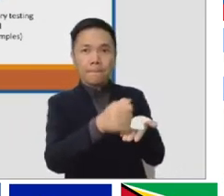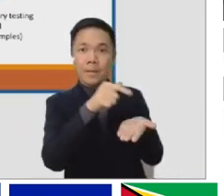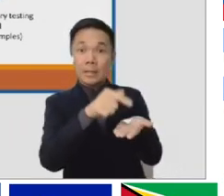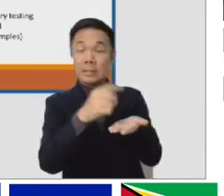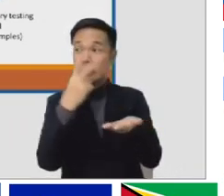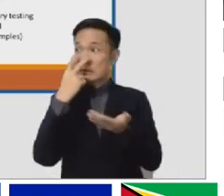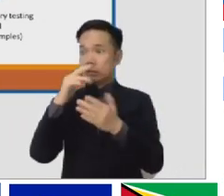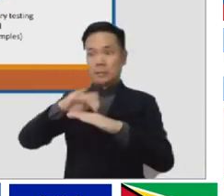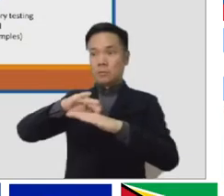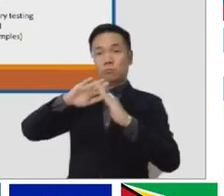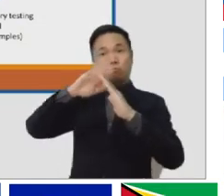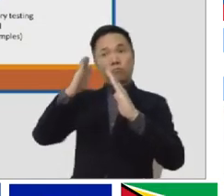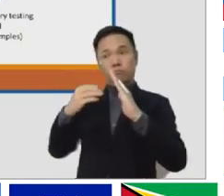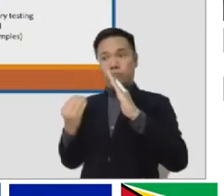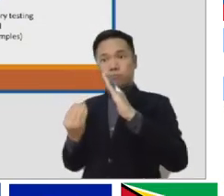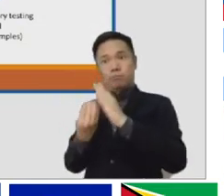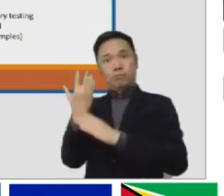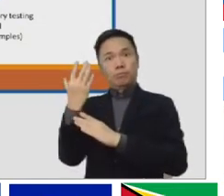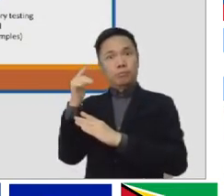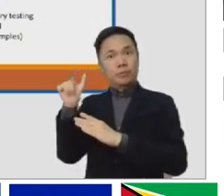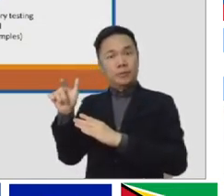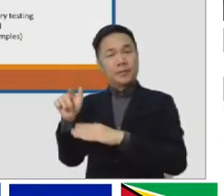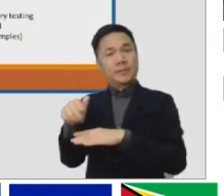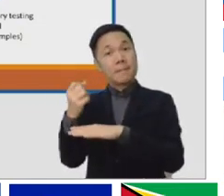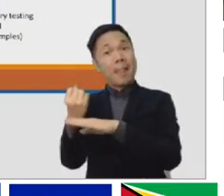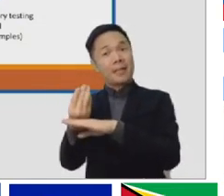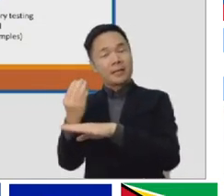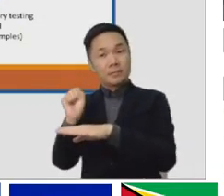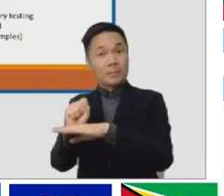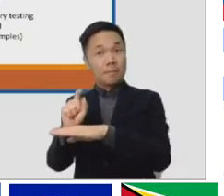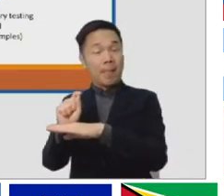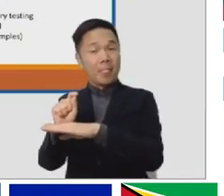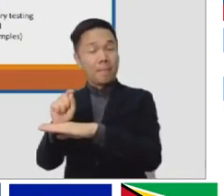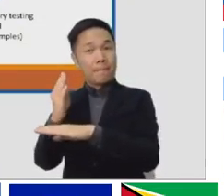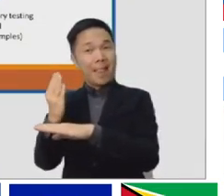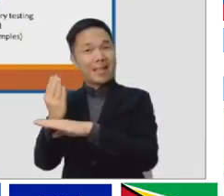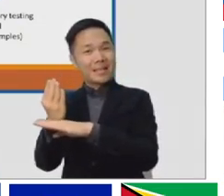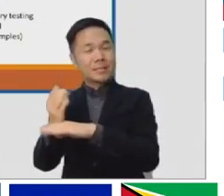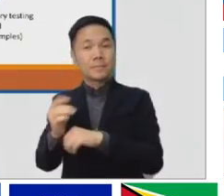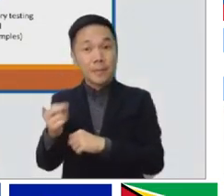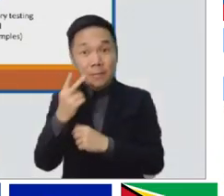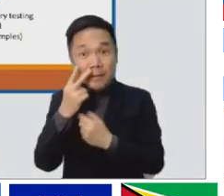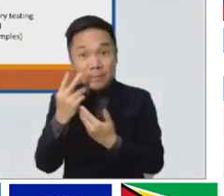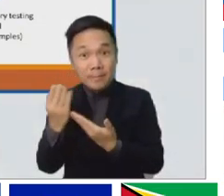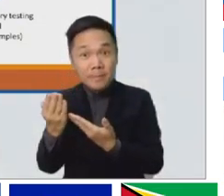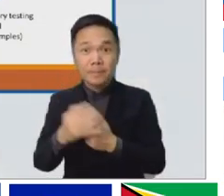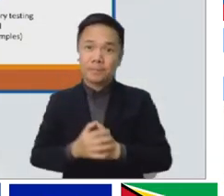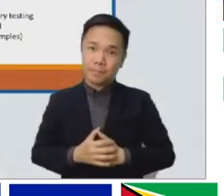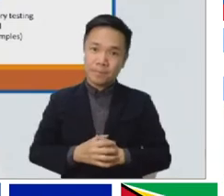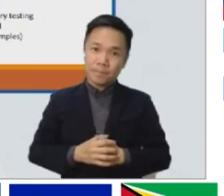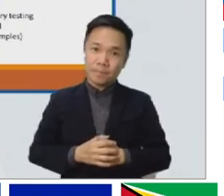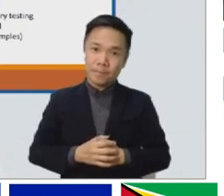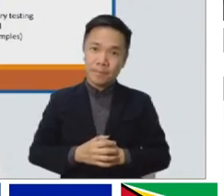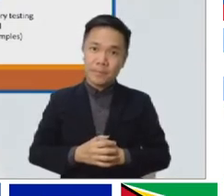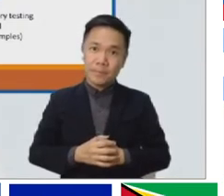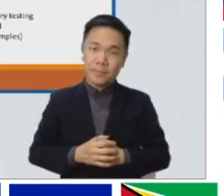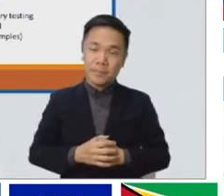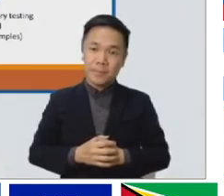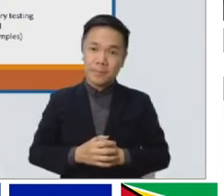eruption in St. Vincent and the Grenadines. So we did things as expected as